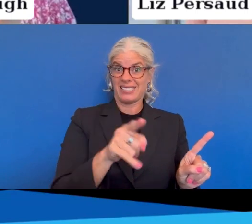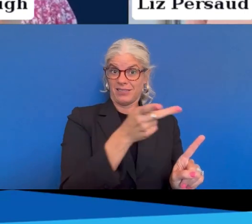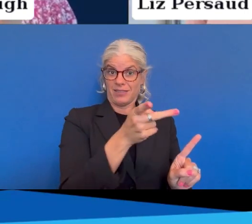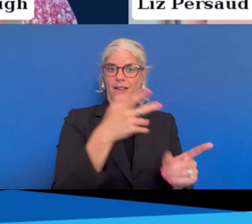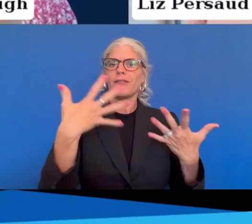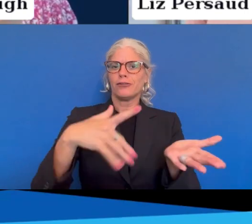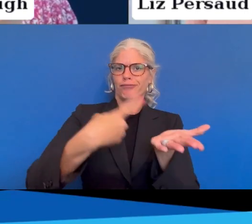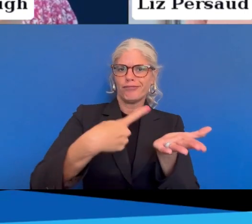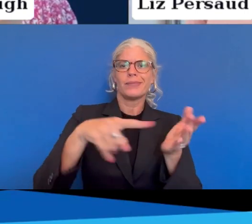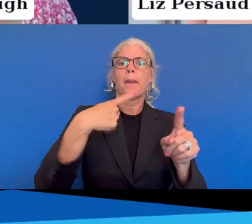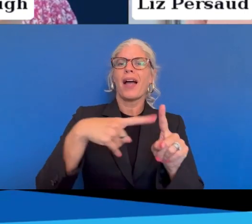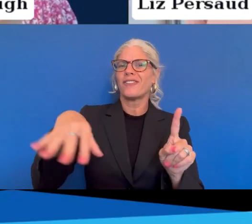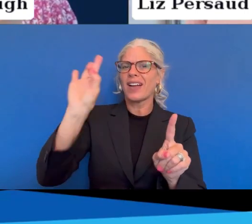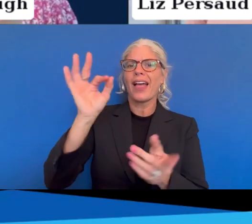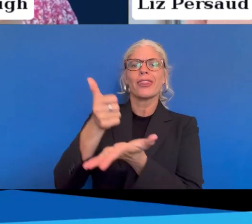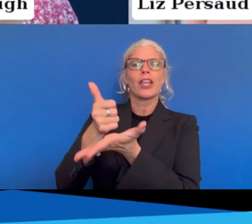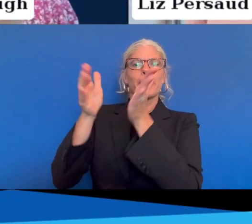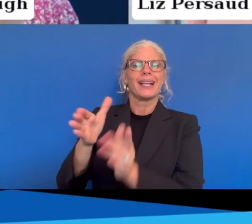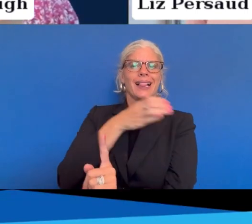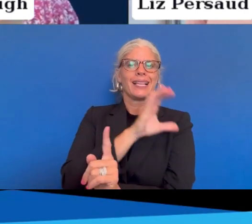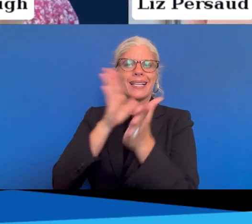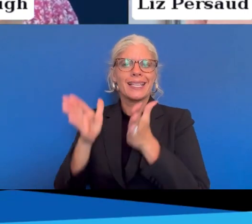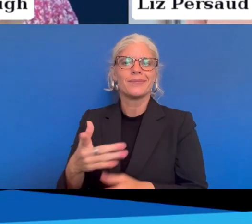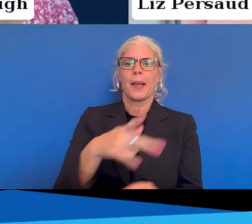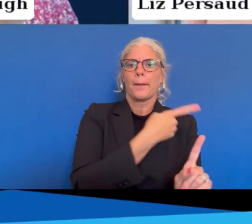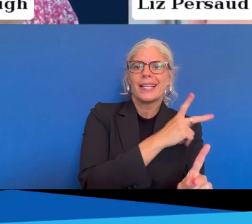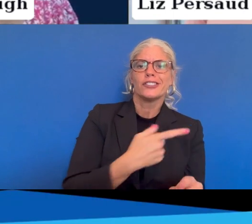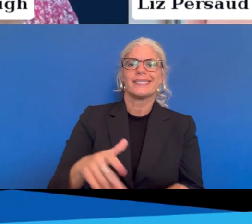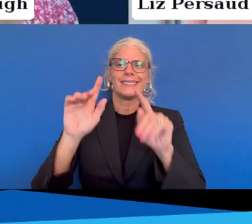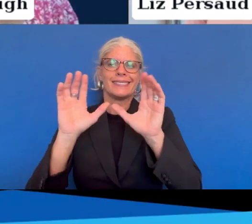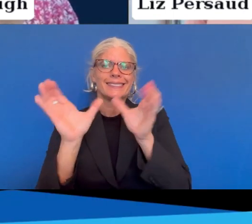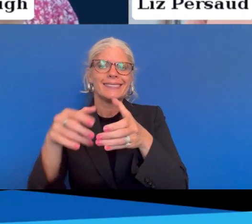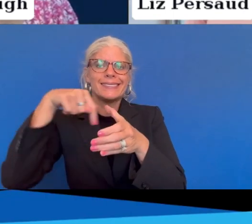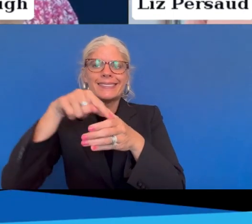clinician. Sherry and Liz talked about finding a therapeutic